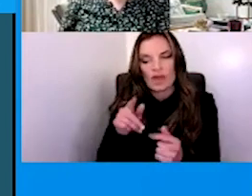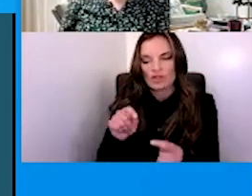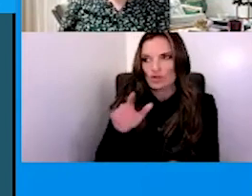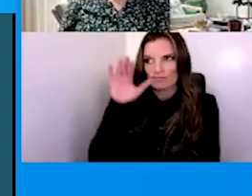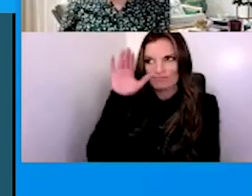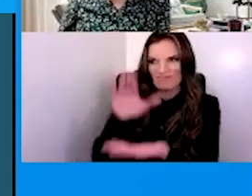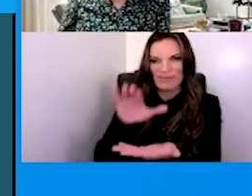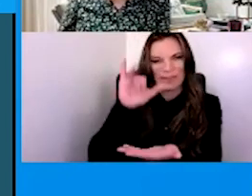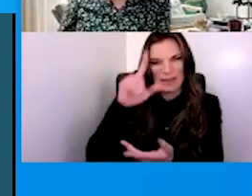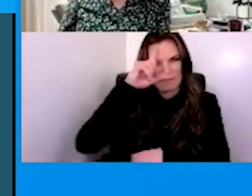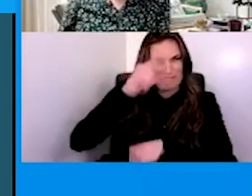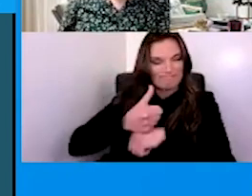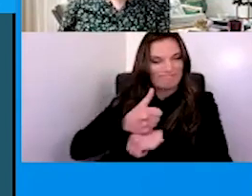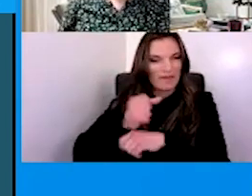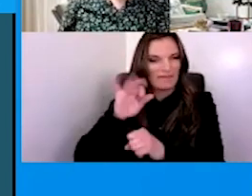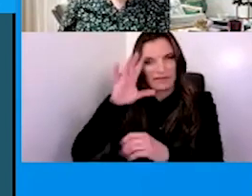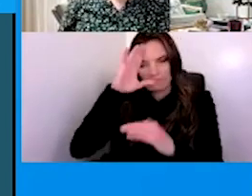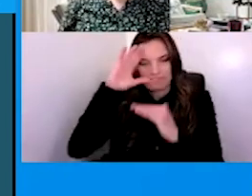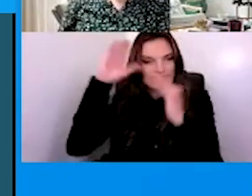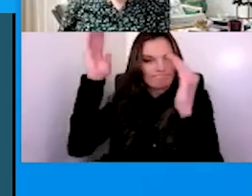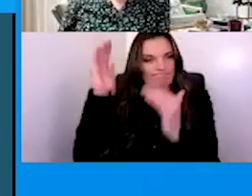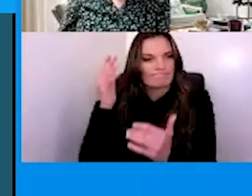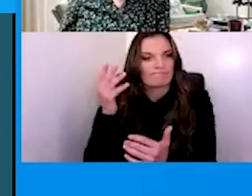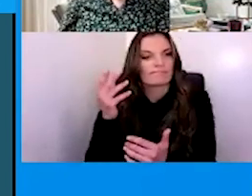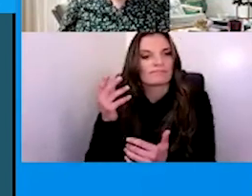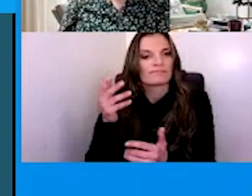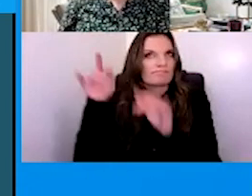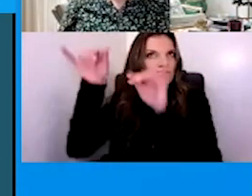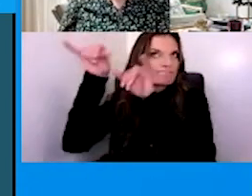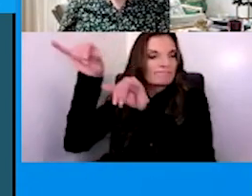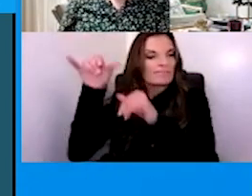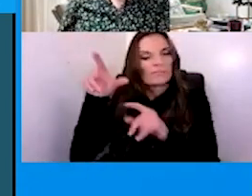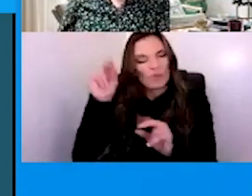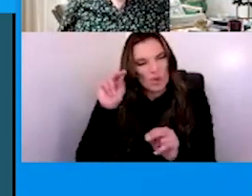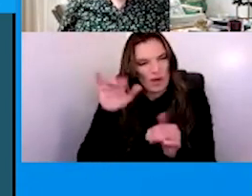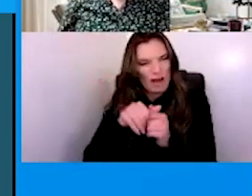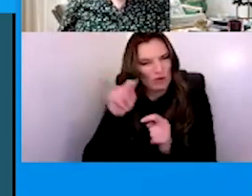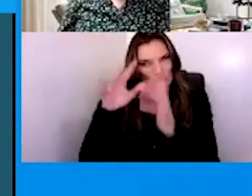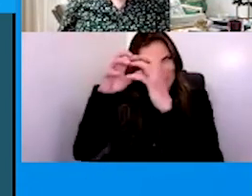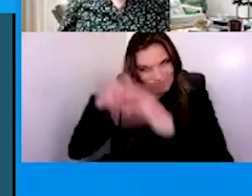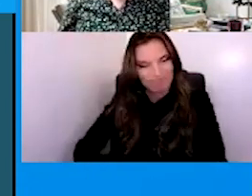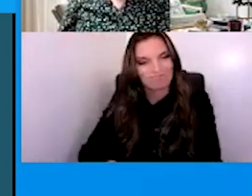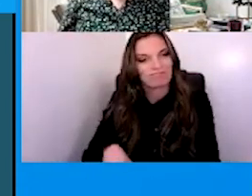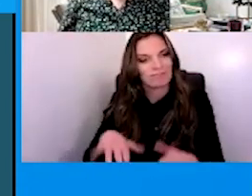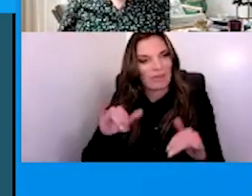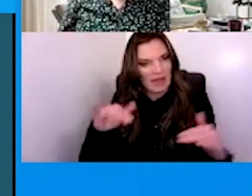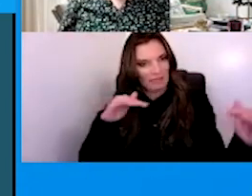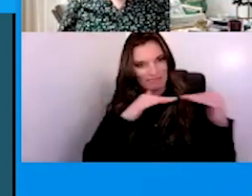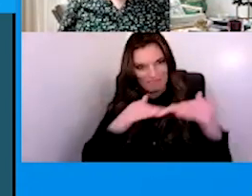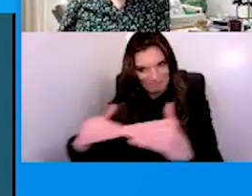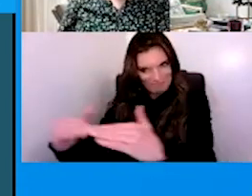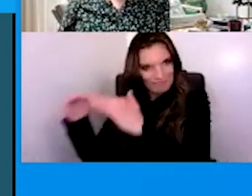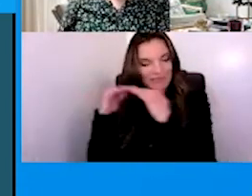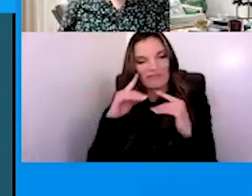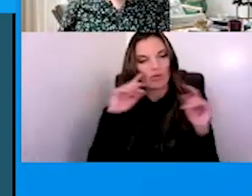some of the things that I want you to consider are the communication of your work, the inclusion, of course,